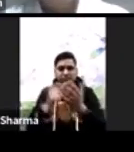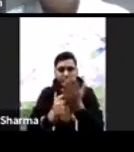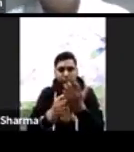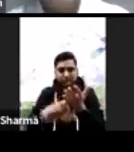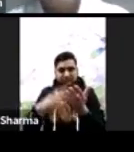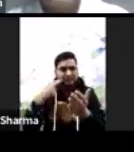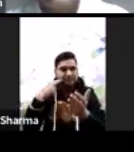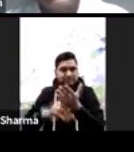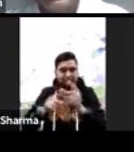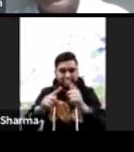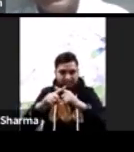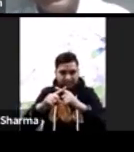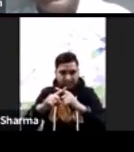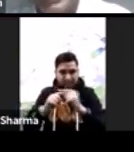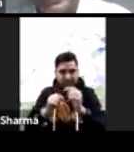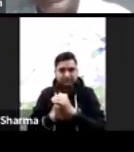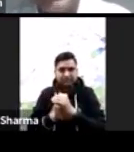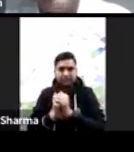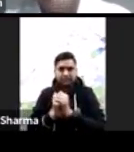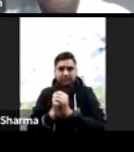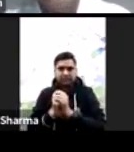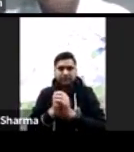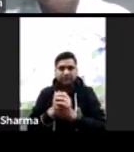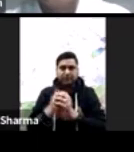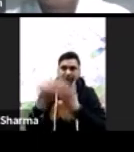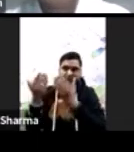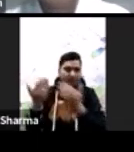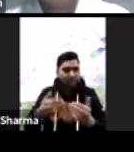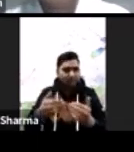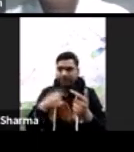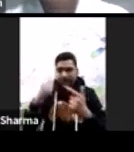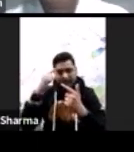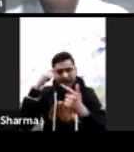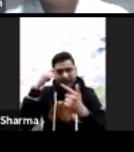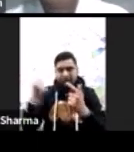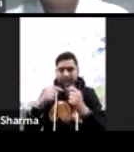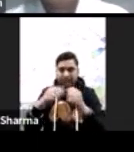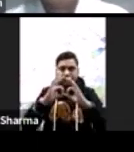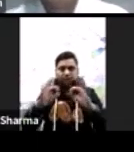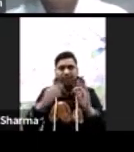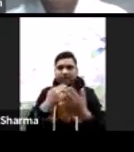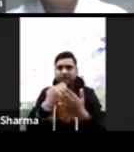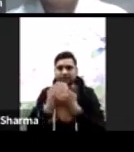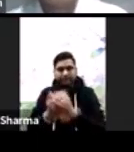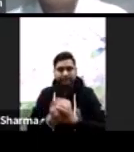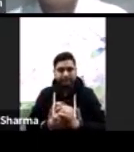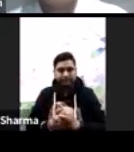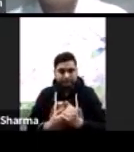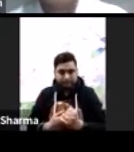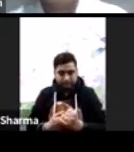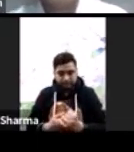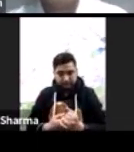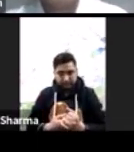be thanked for giving us such a gratitude-full vote of thanks. Thank you.